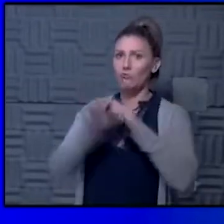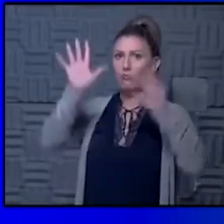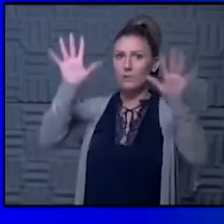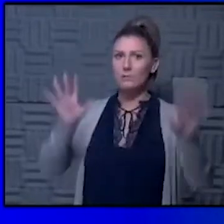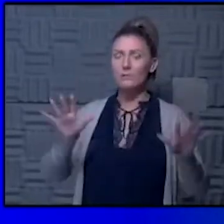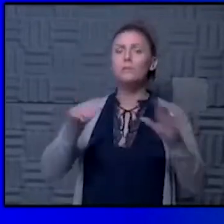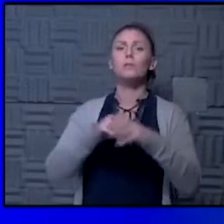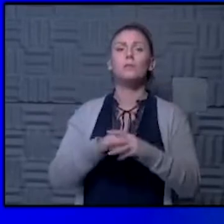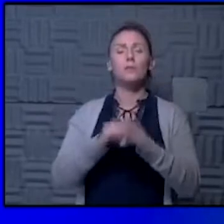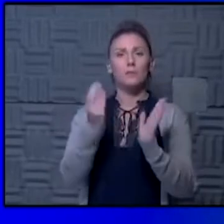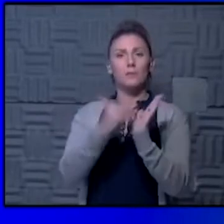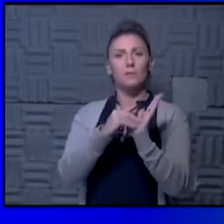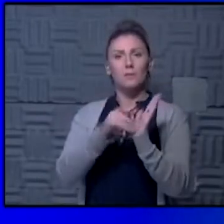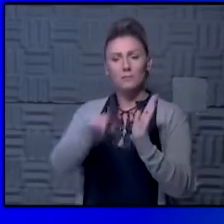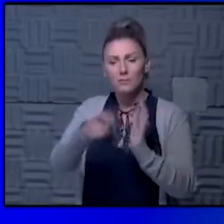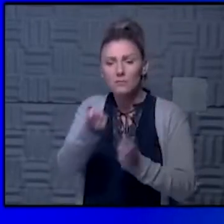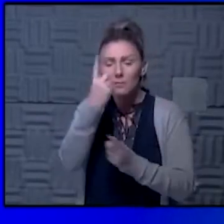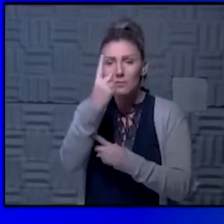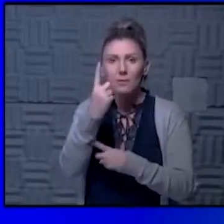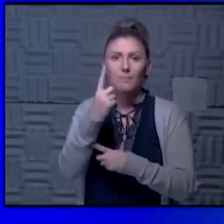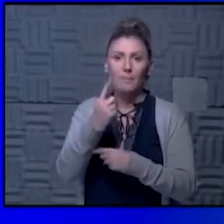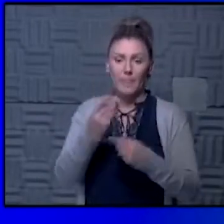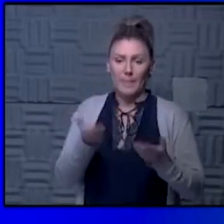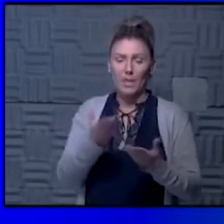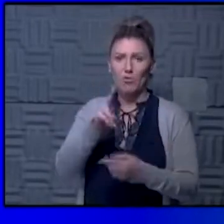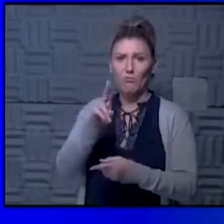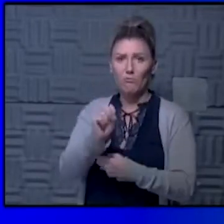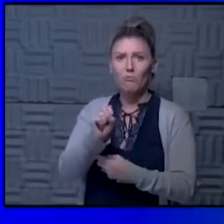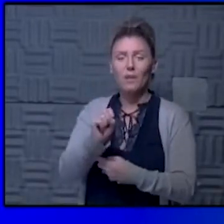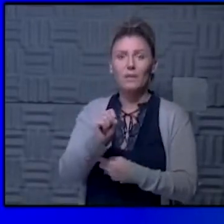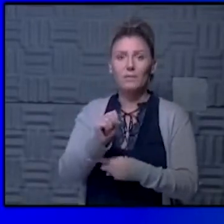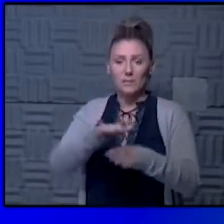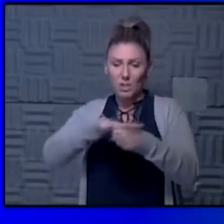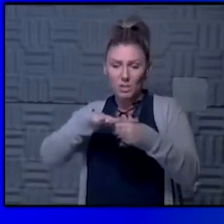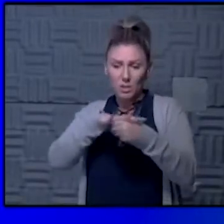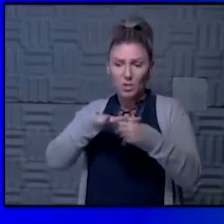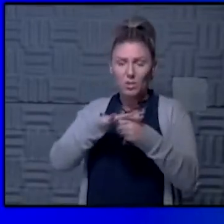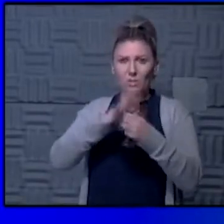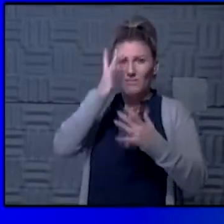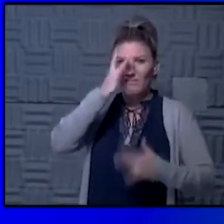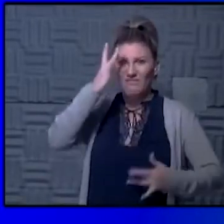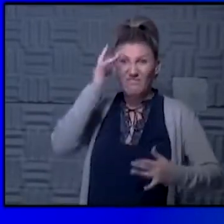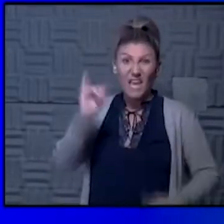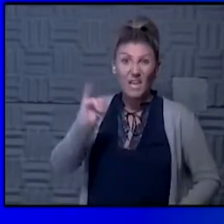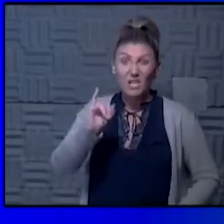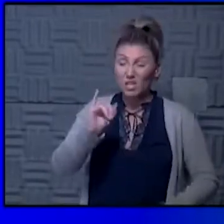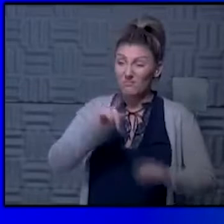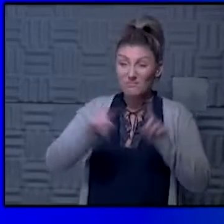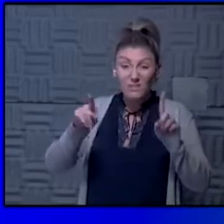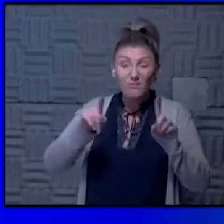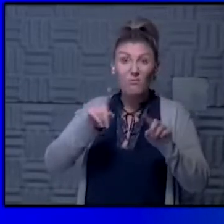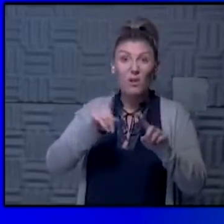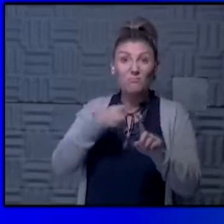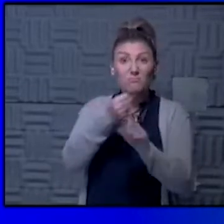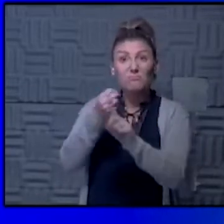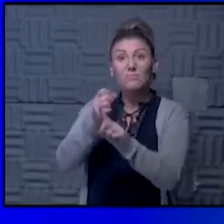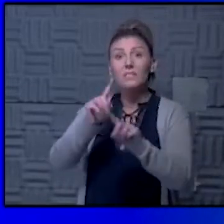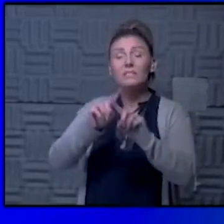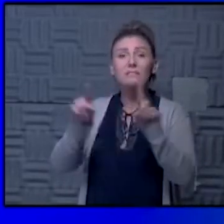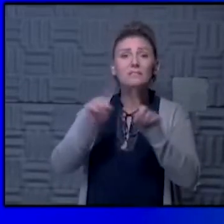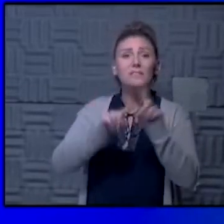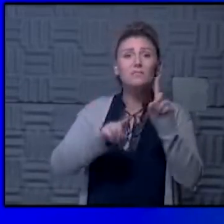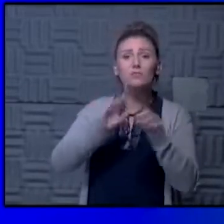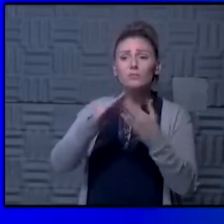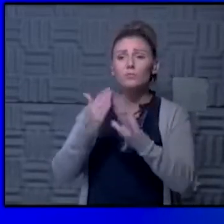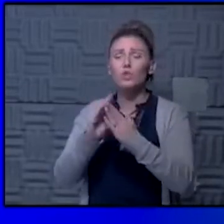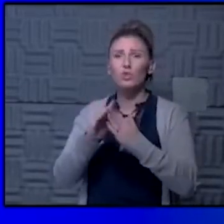And again, we have to understand, even in the United States, that local infection dynamics are just different for different communities. Typically, herd immunity